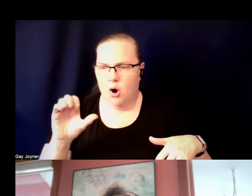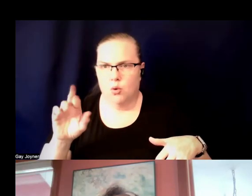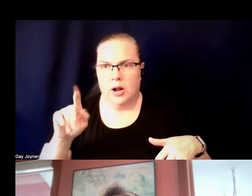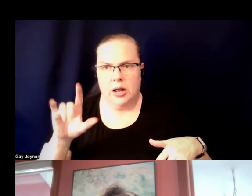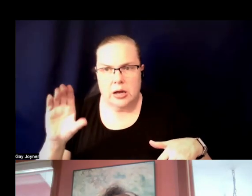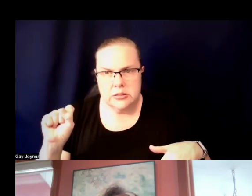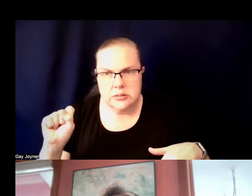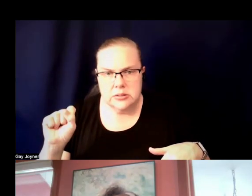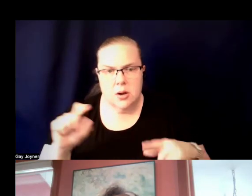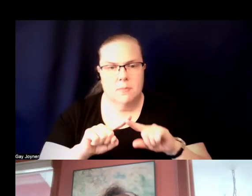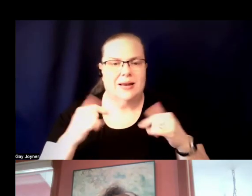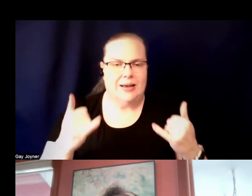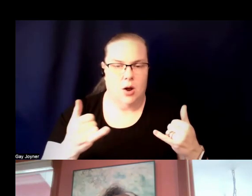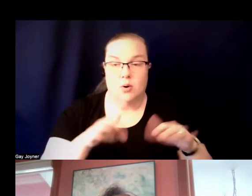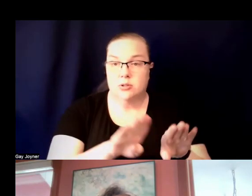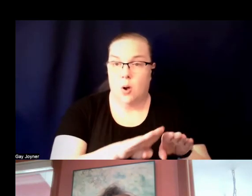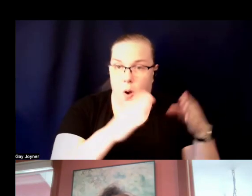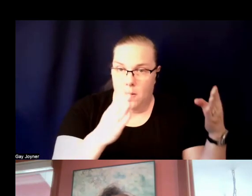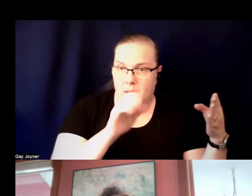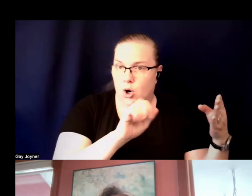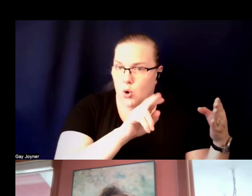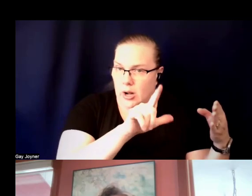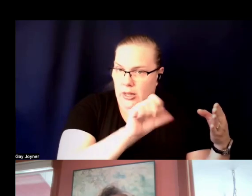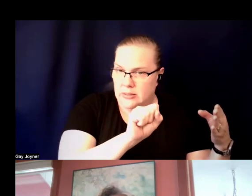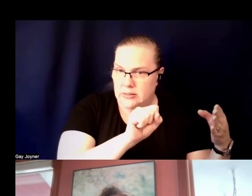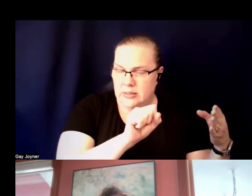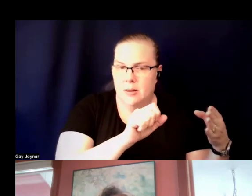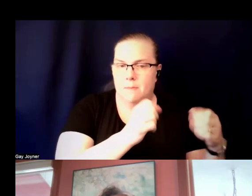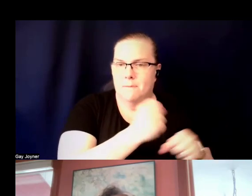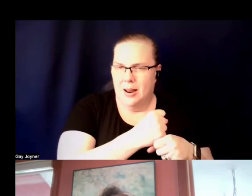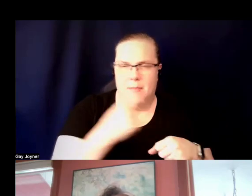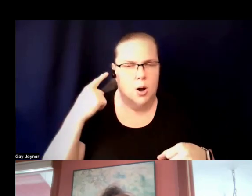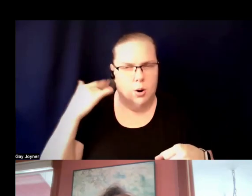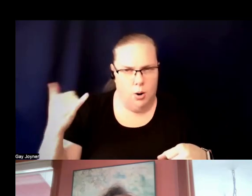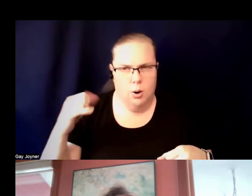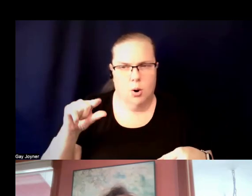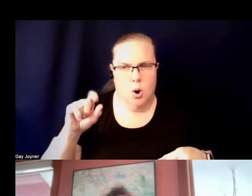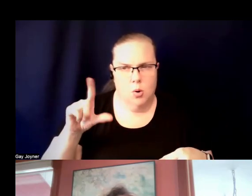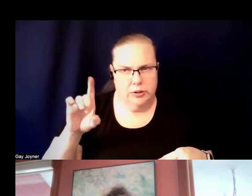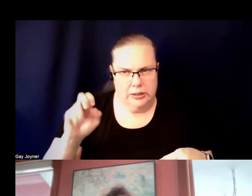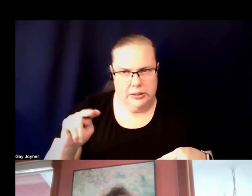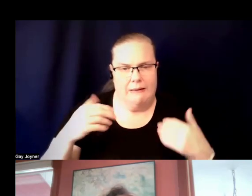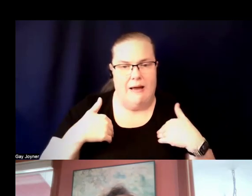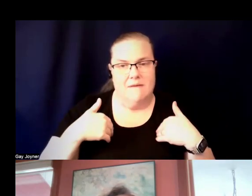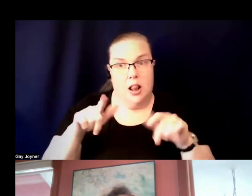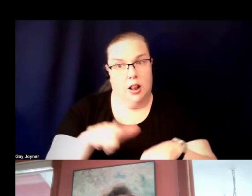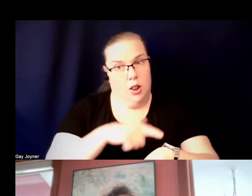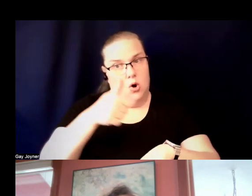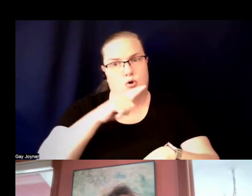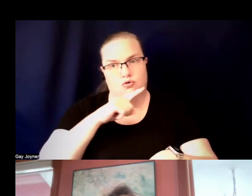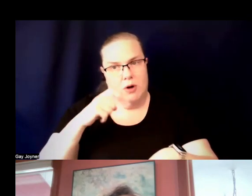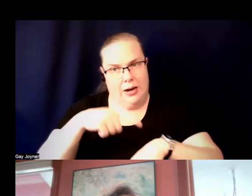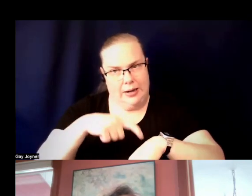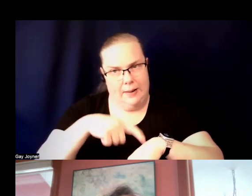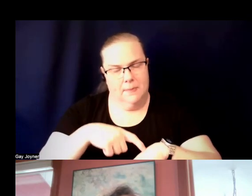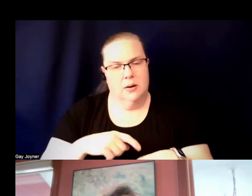acrylics and open acrylics. The open acrylics made by Golden have a much longer drying time, so I oh, could